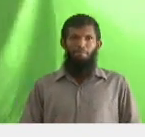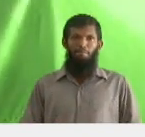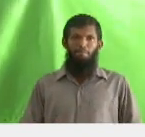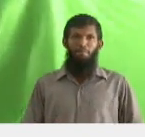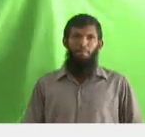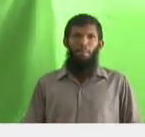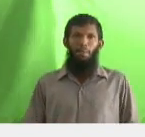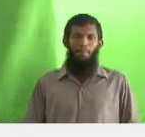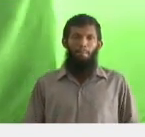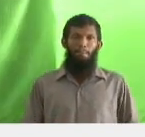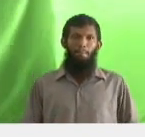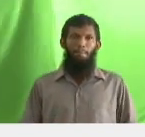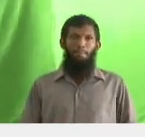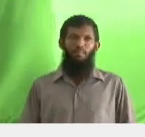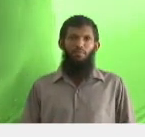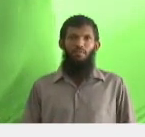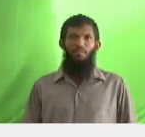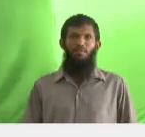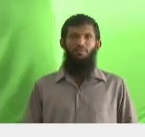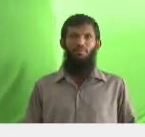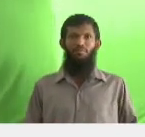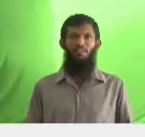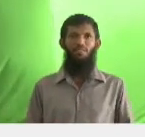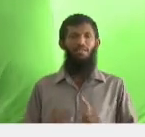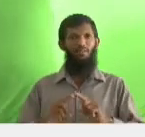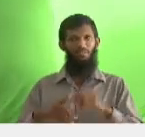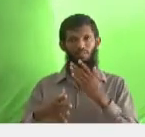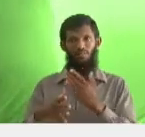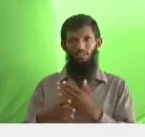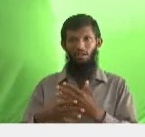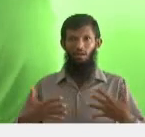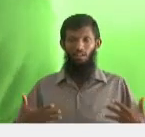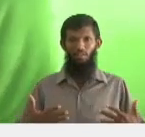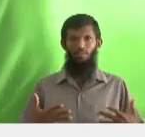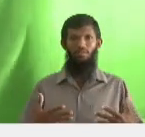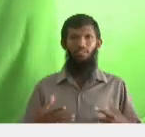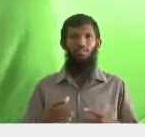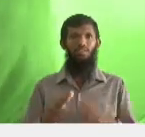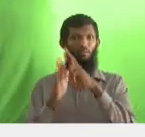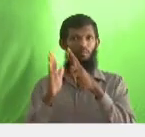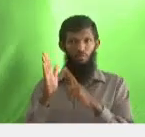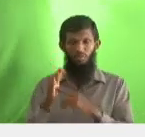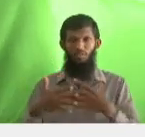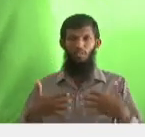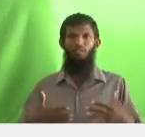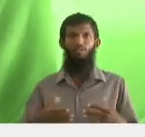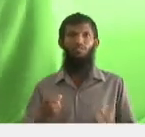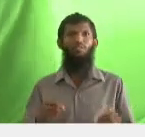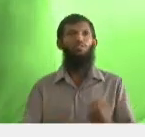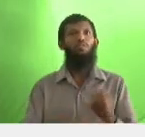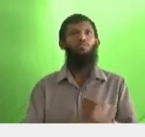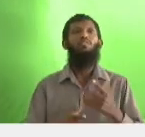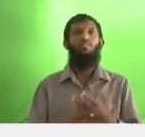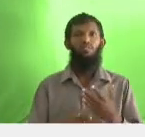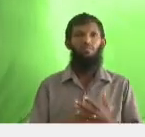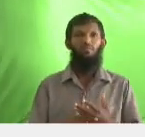aside and He has dictated the way to earn. This earning is taught by